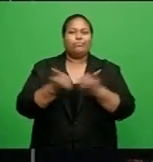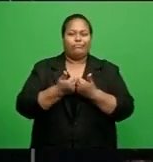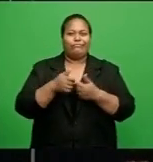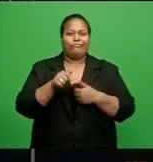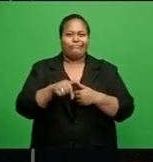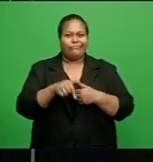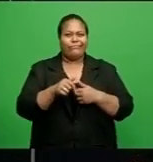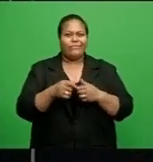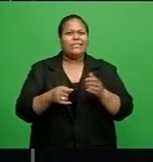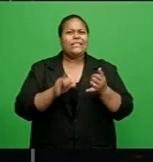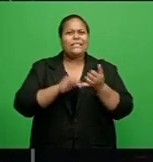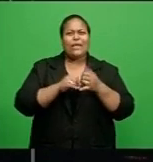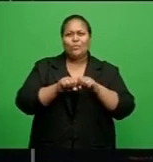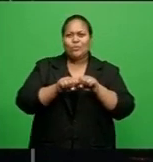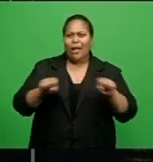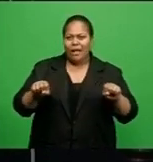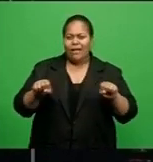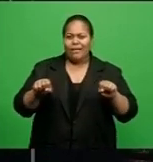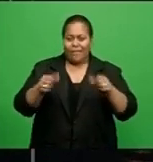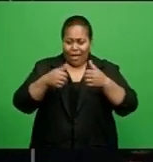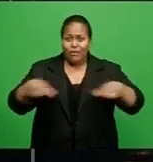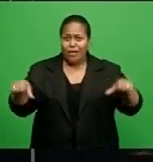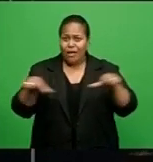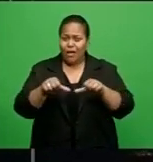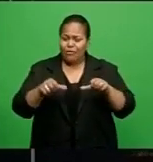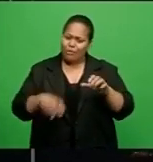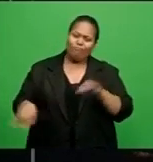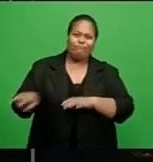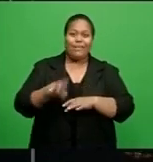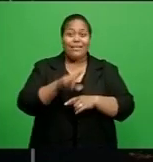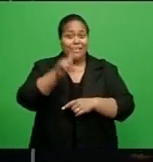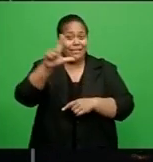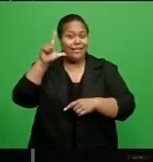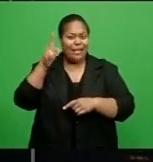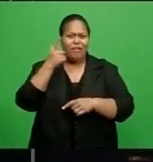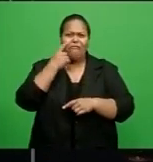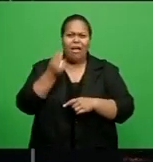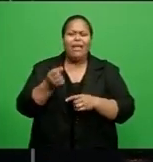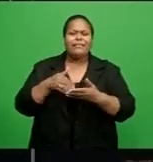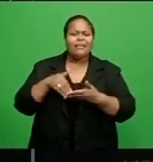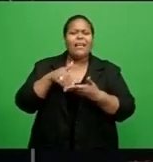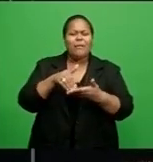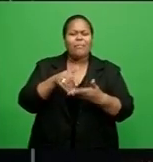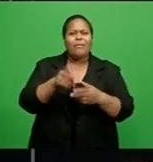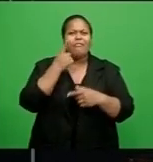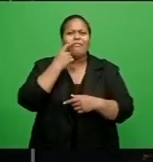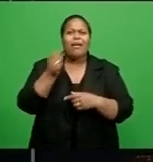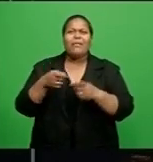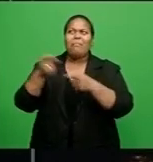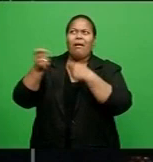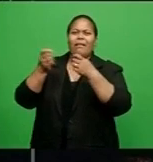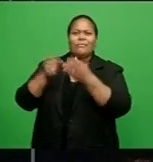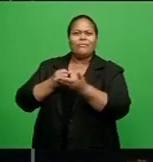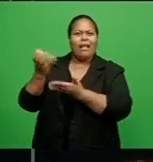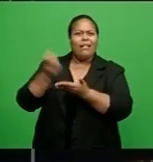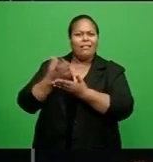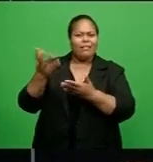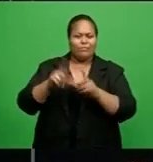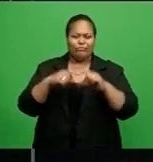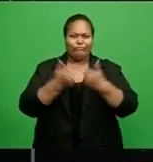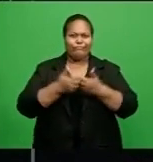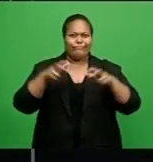Serua. The Agro-Marketing Authority stepped in yesterday to help the farmers find markets following a contractual agreement. Sainiani